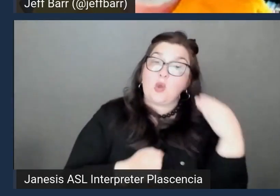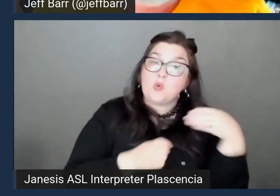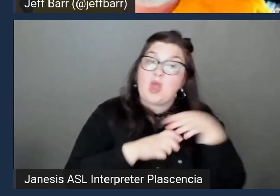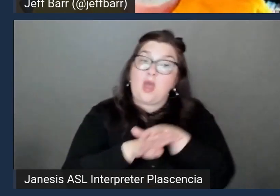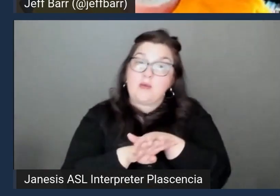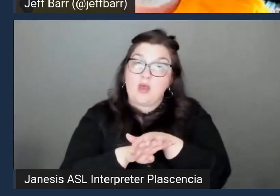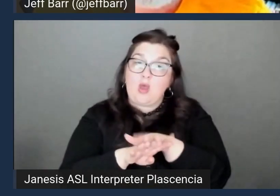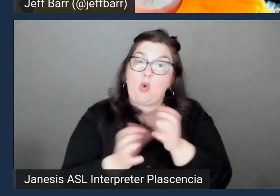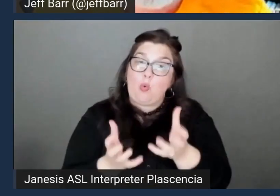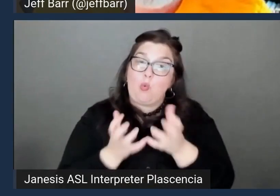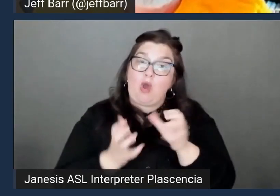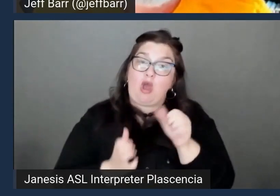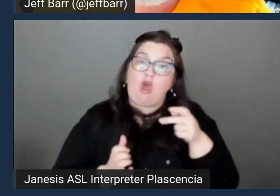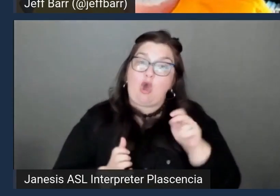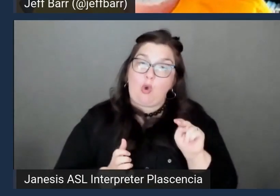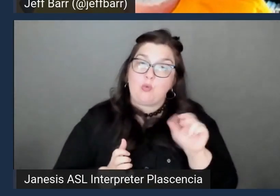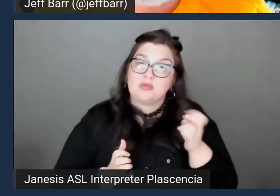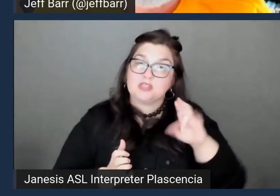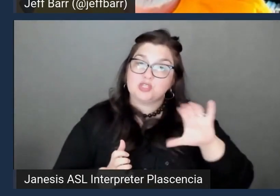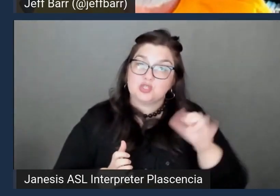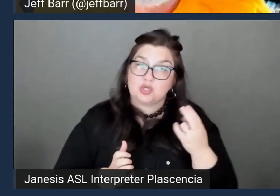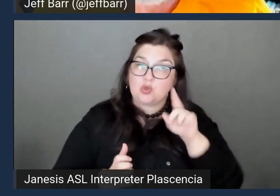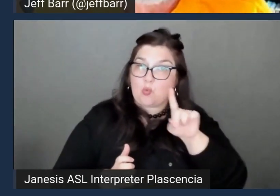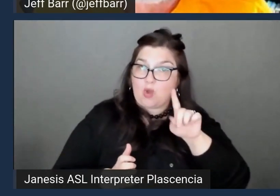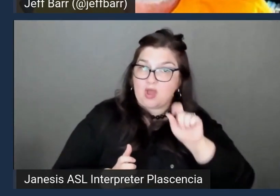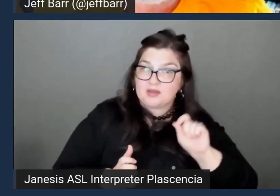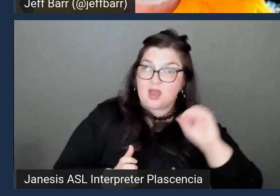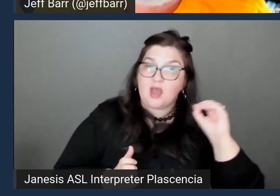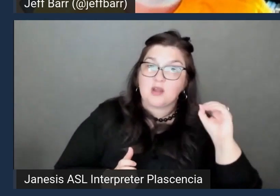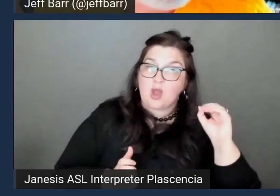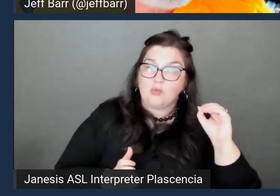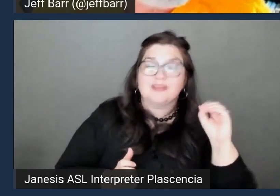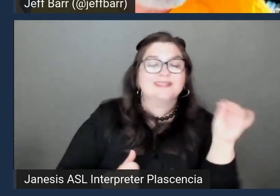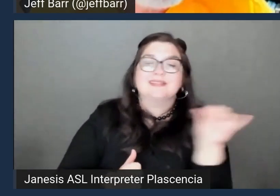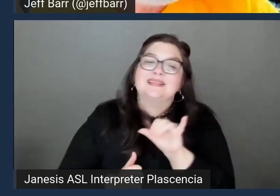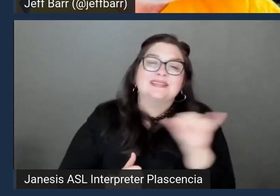1.0, it's just like migrating to any newer version of